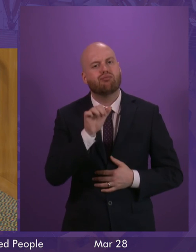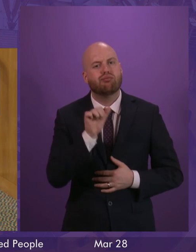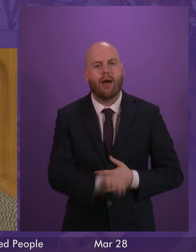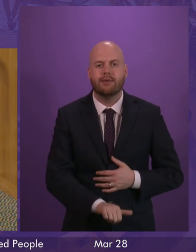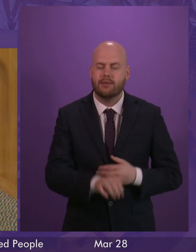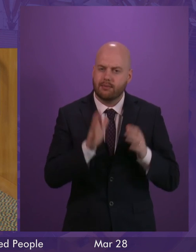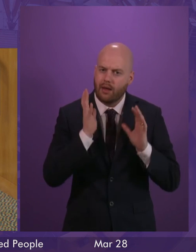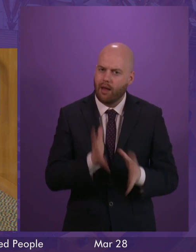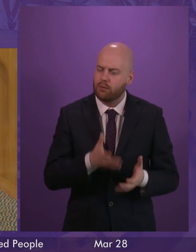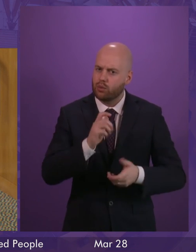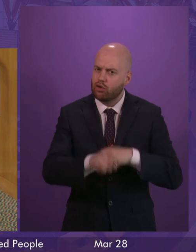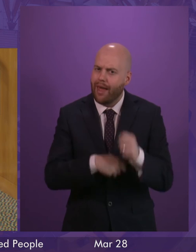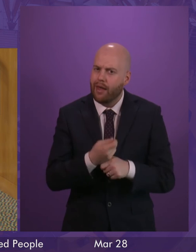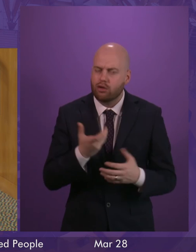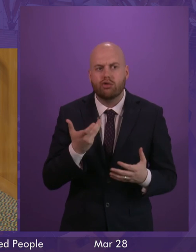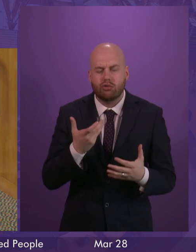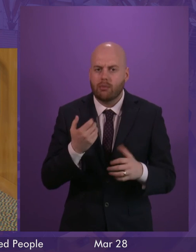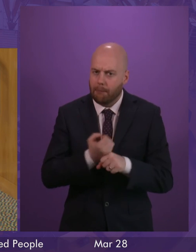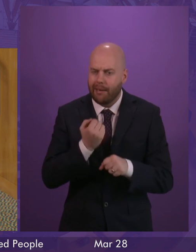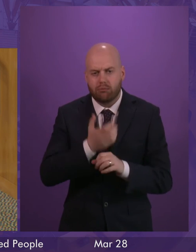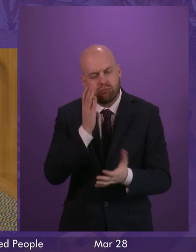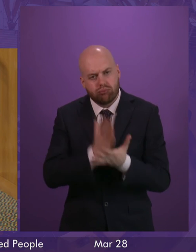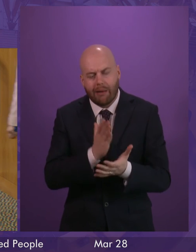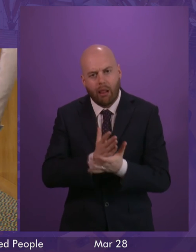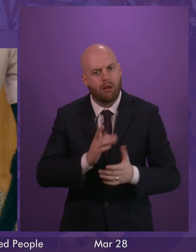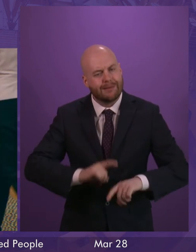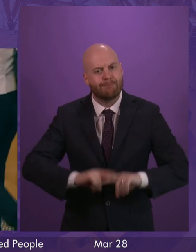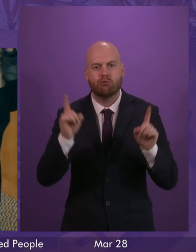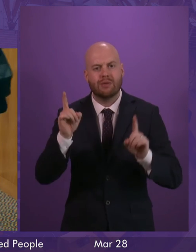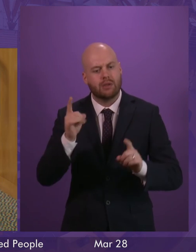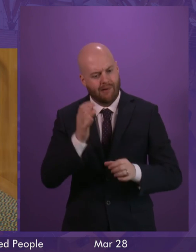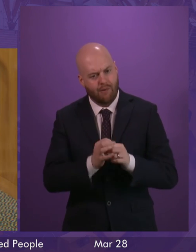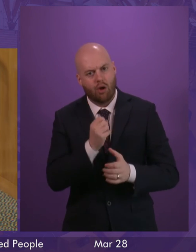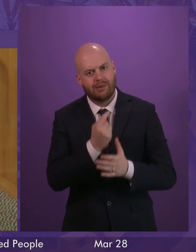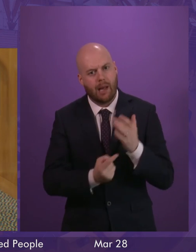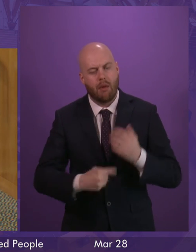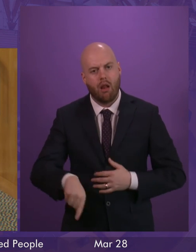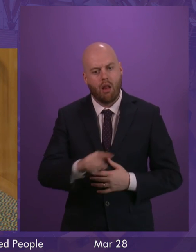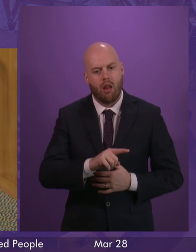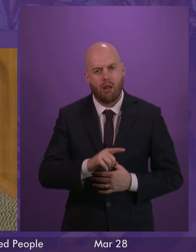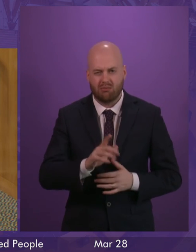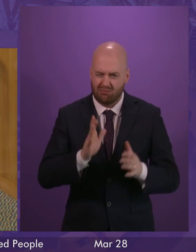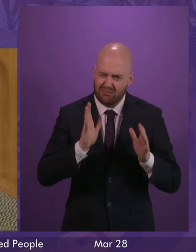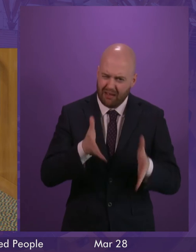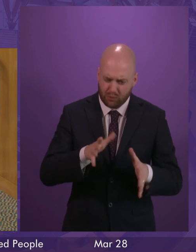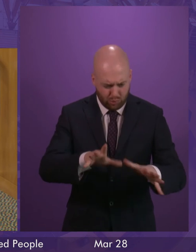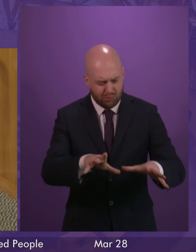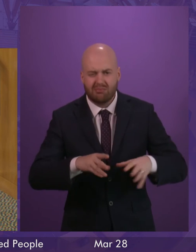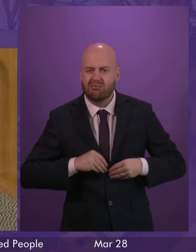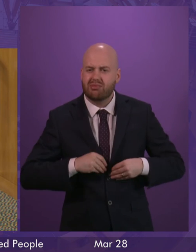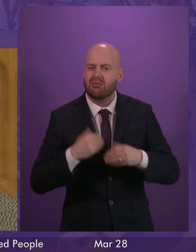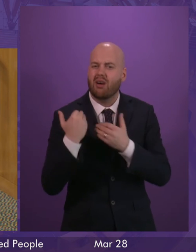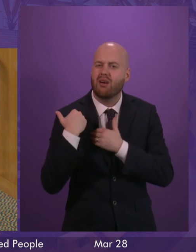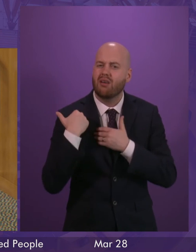difference for disabled people. And I do want to echo what Daniel Johnson just said. We do need to own it, because all of us can